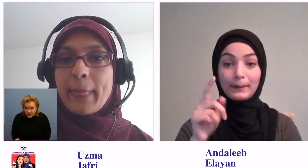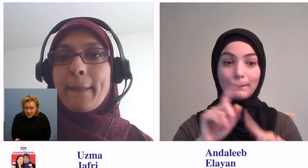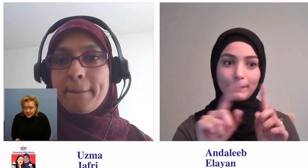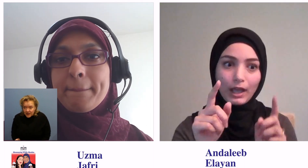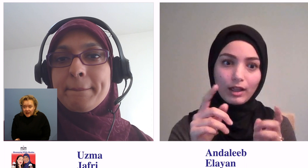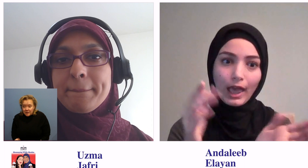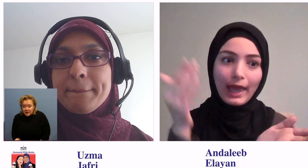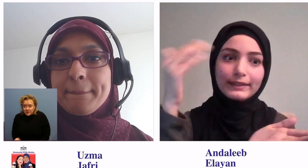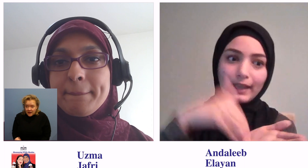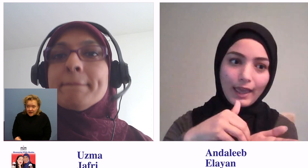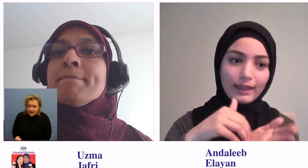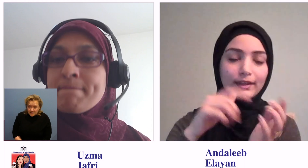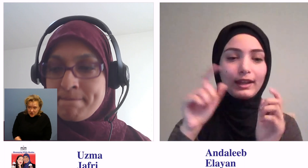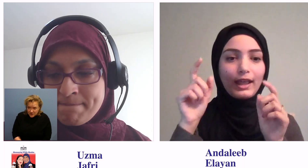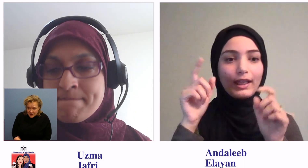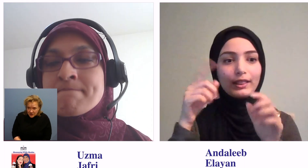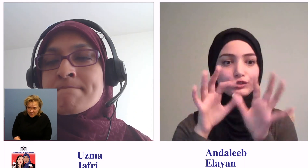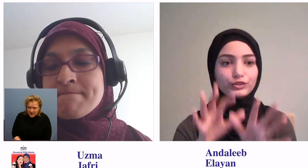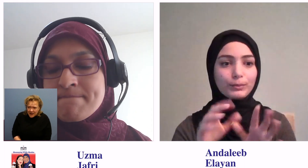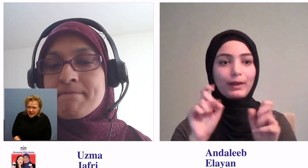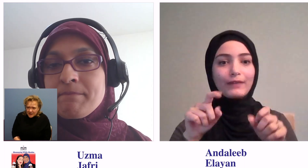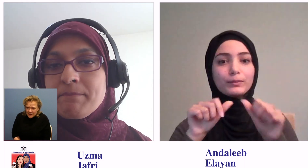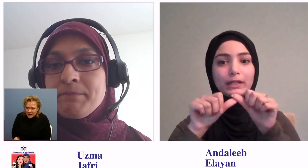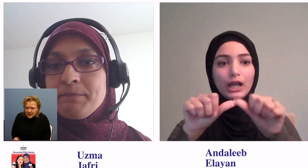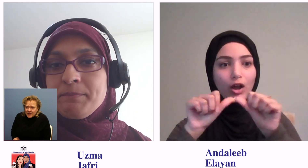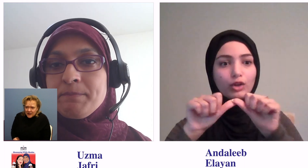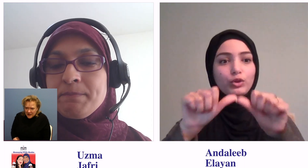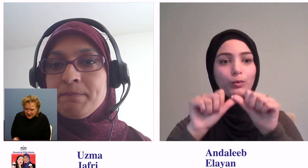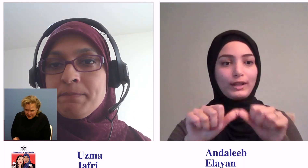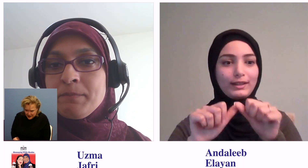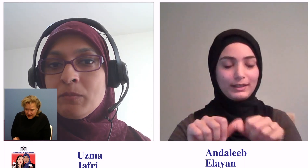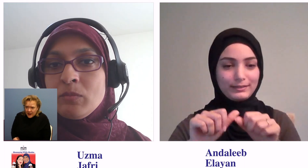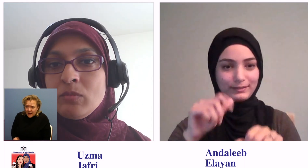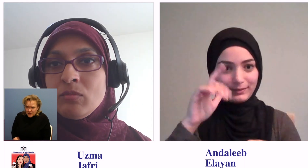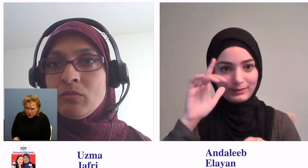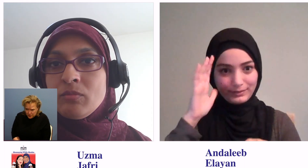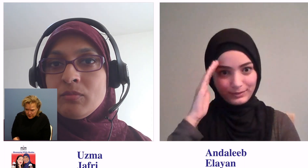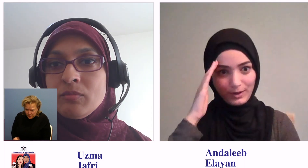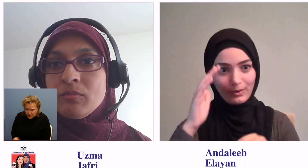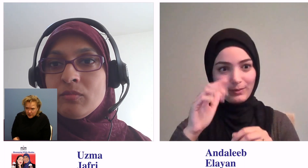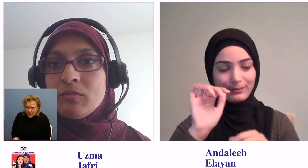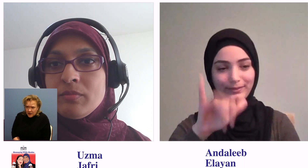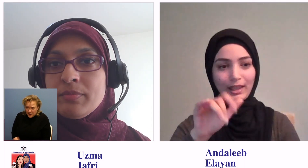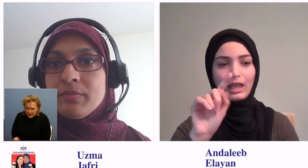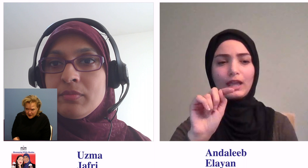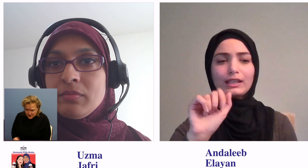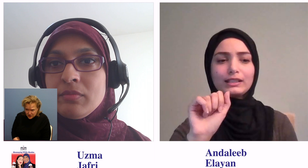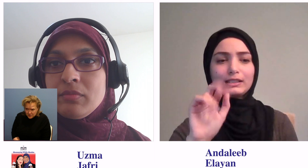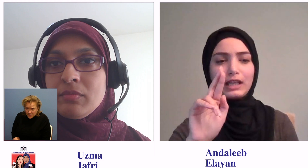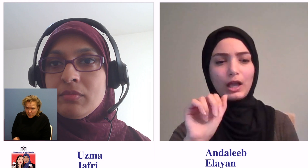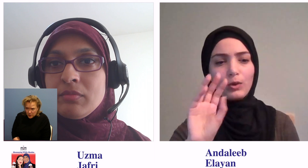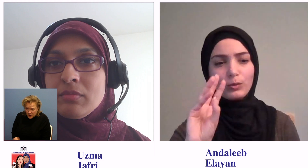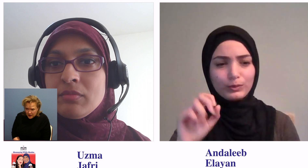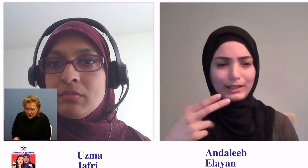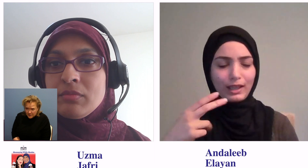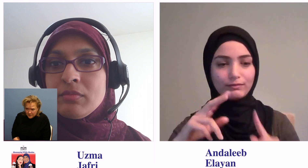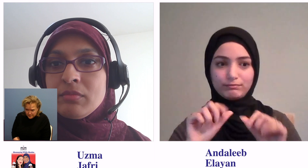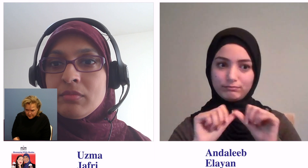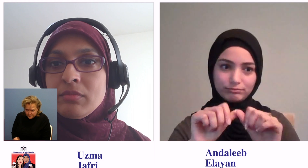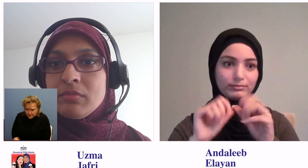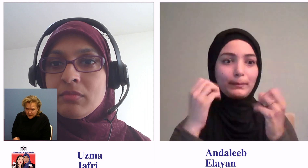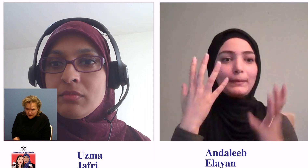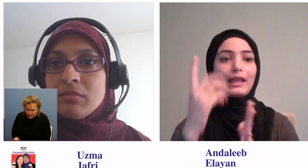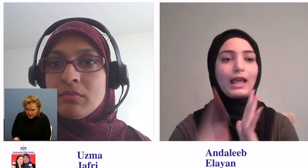then maybe they aren't even thinking about that English translation. But again, an interpreter is going to be working